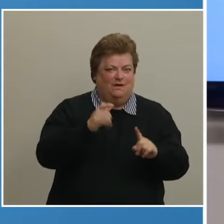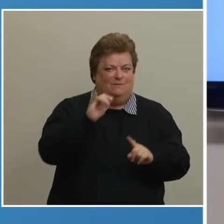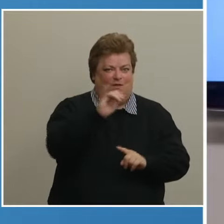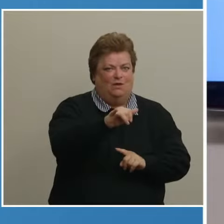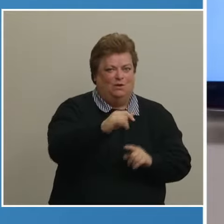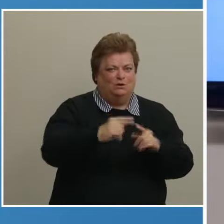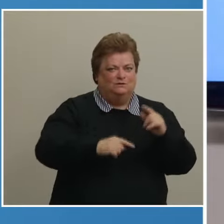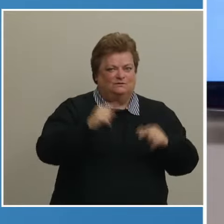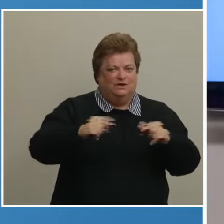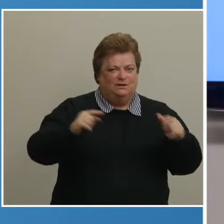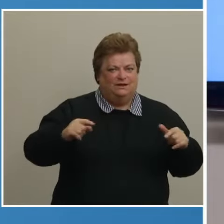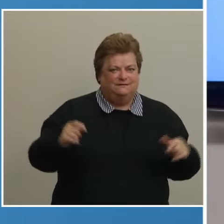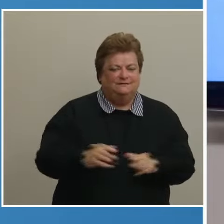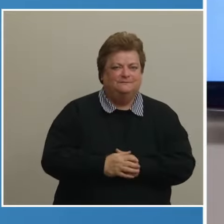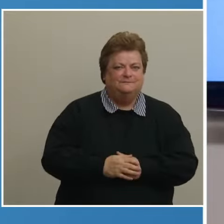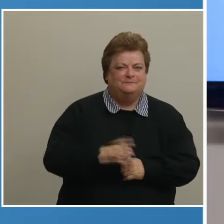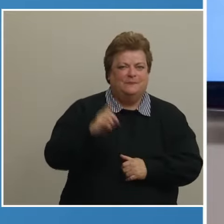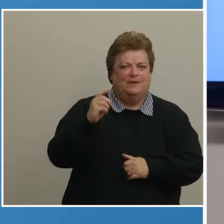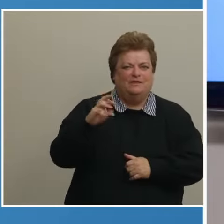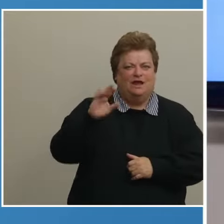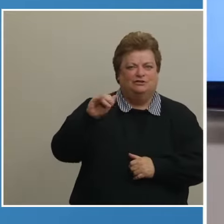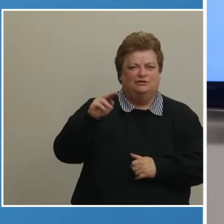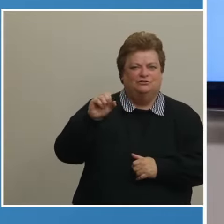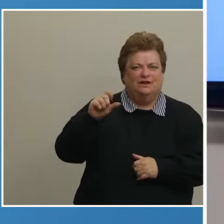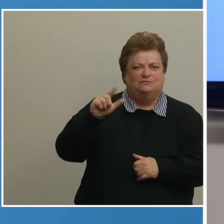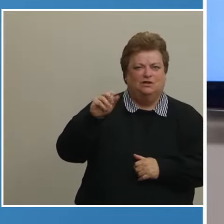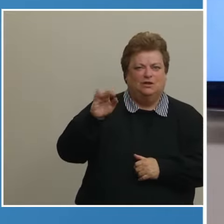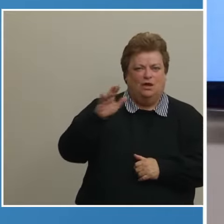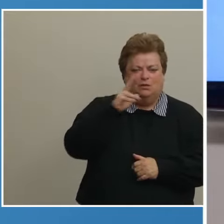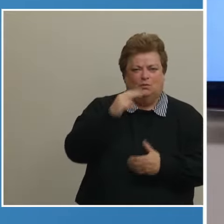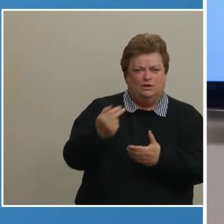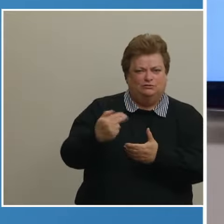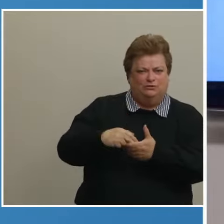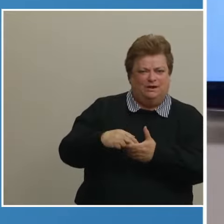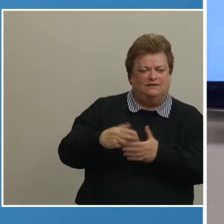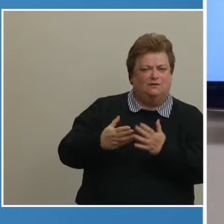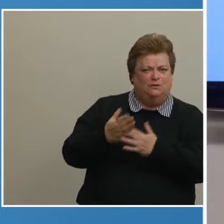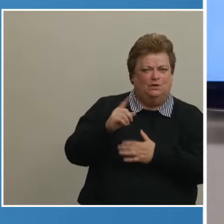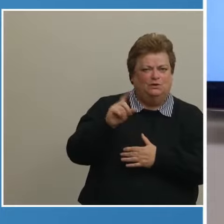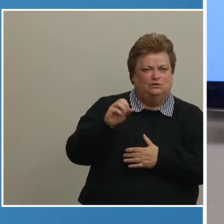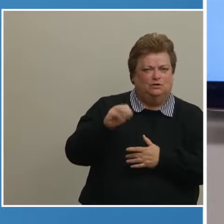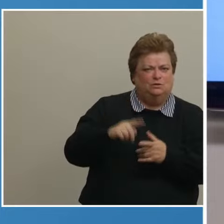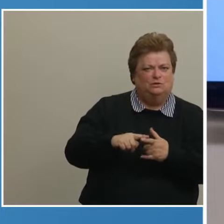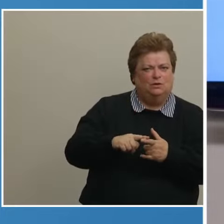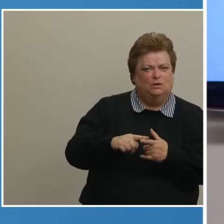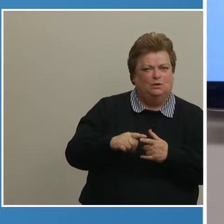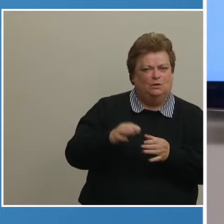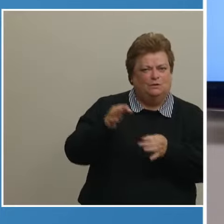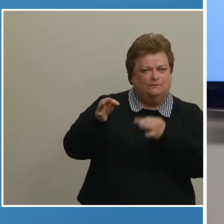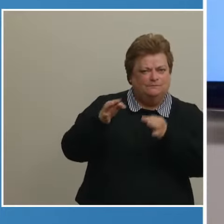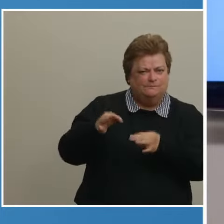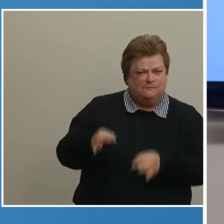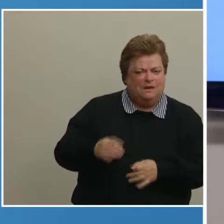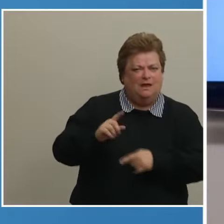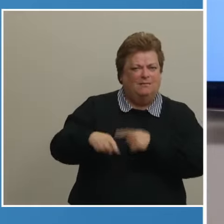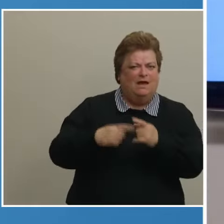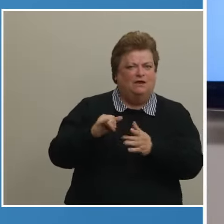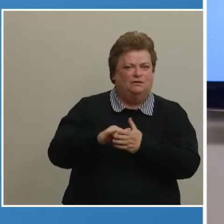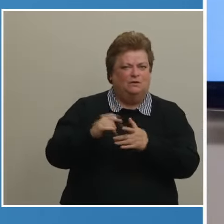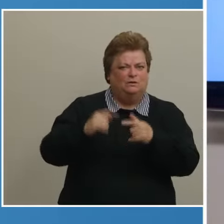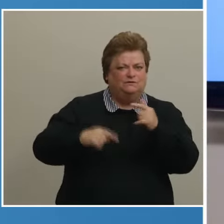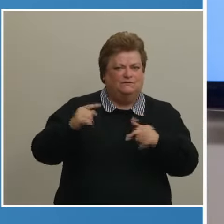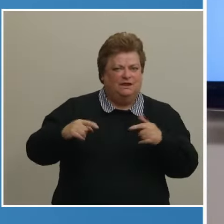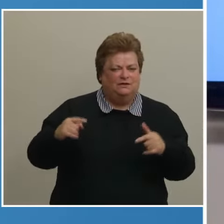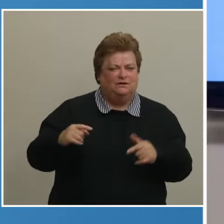protect people from variants. Dr. James Lawler joins us today by Zoom to provide an update on the variants.